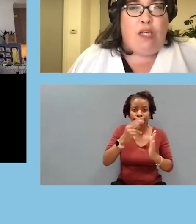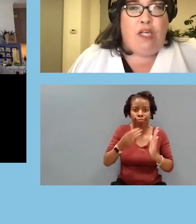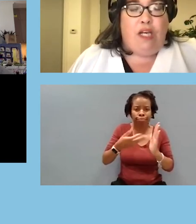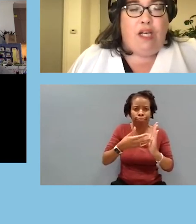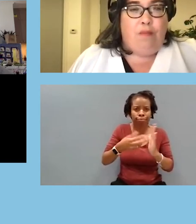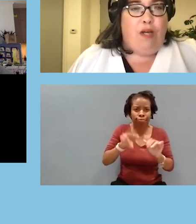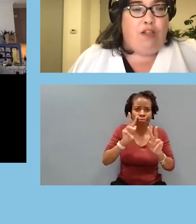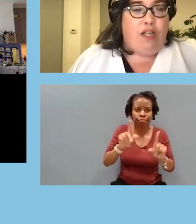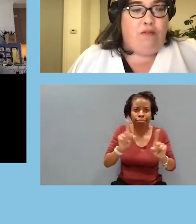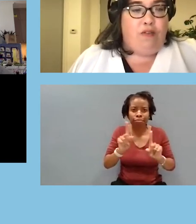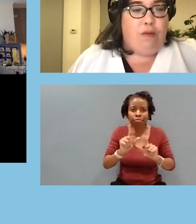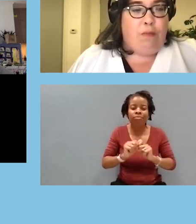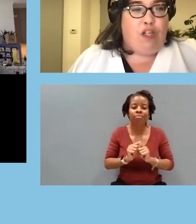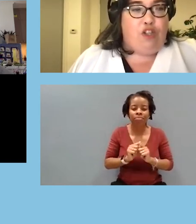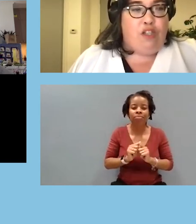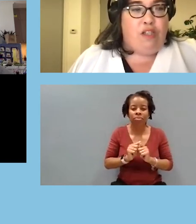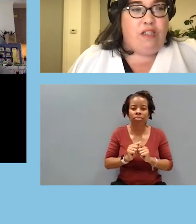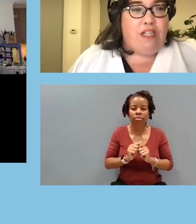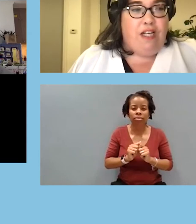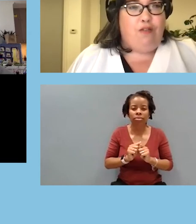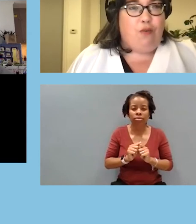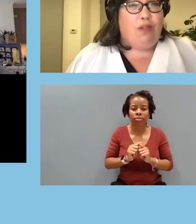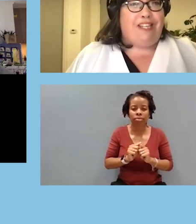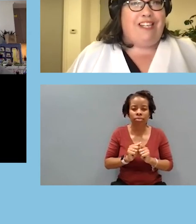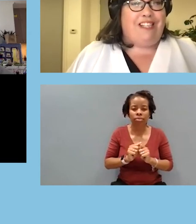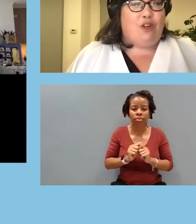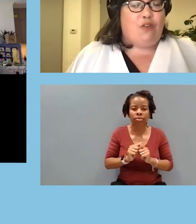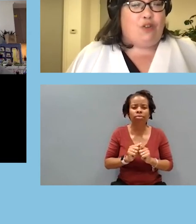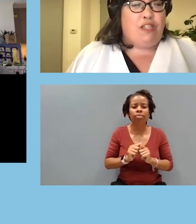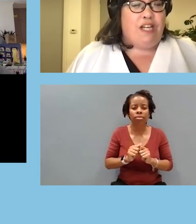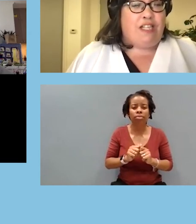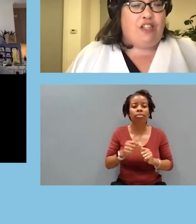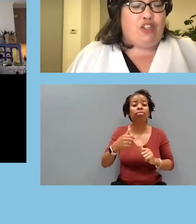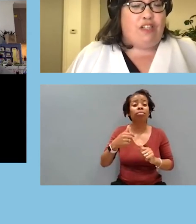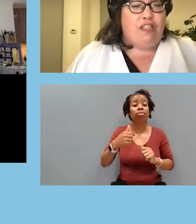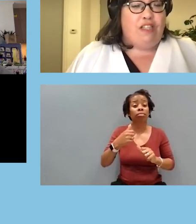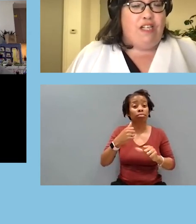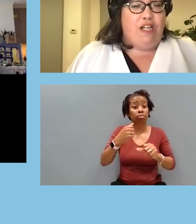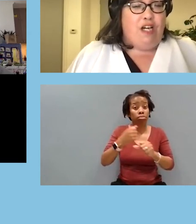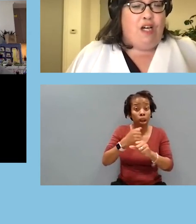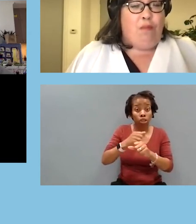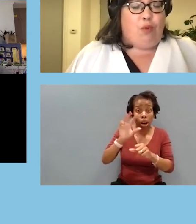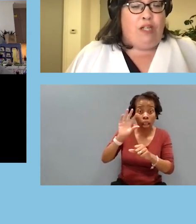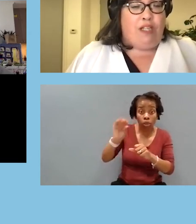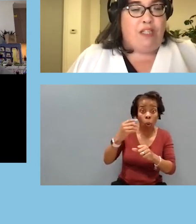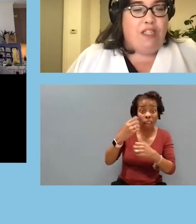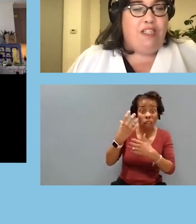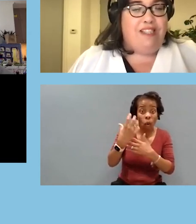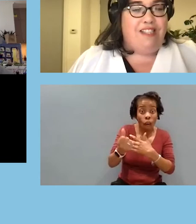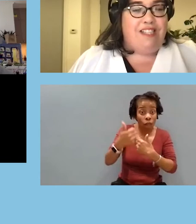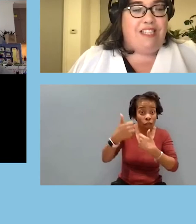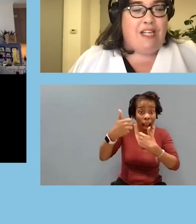Before we, if the production staff want to take this off screen, I can just bring